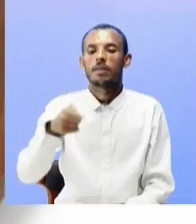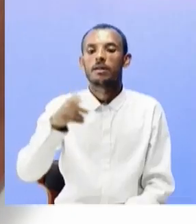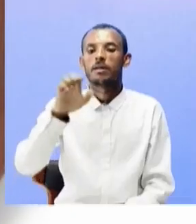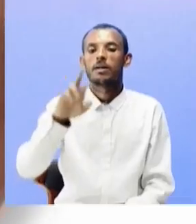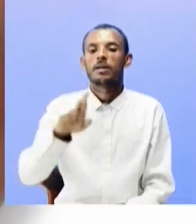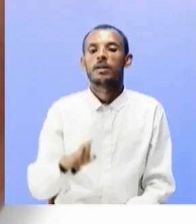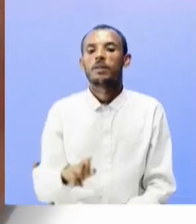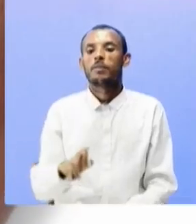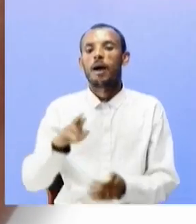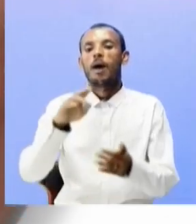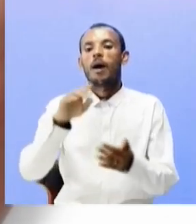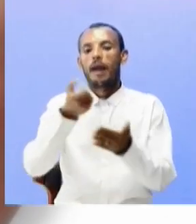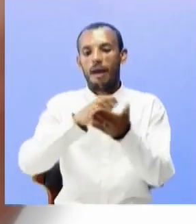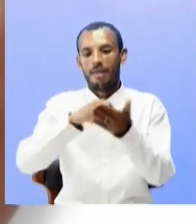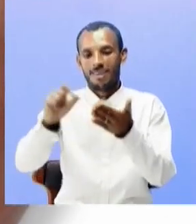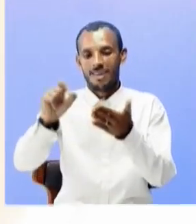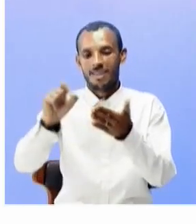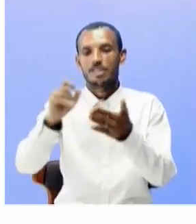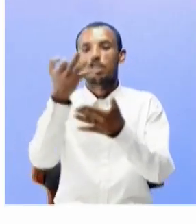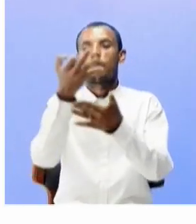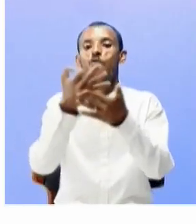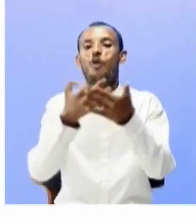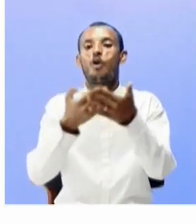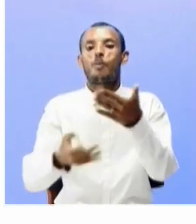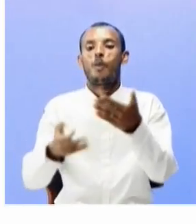by writing in the form of sum. By